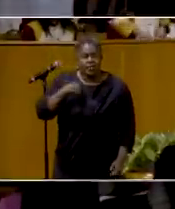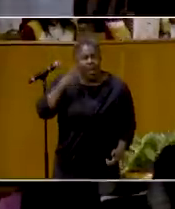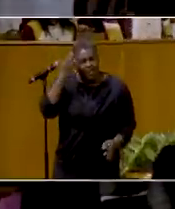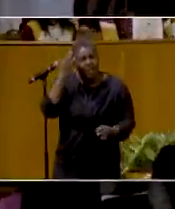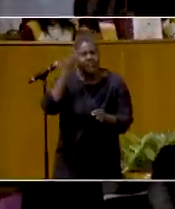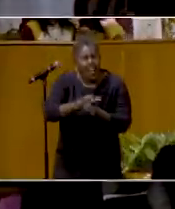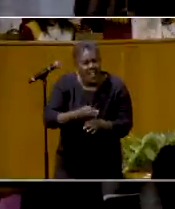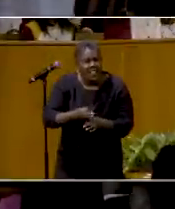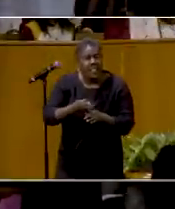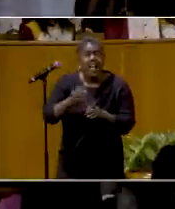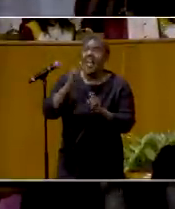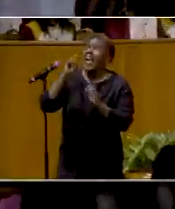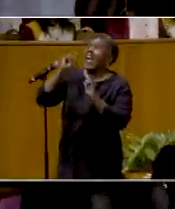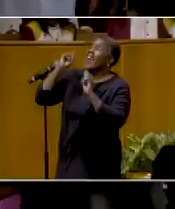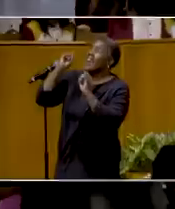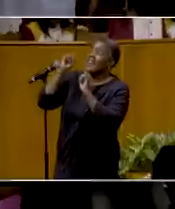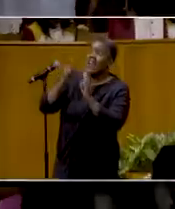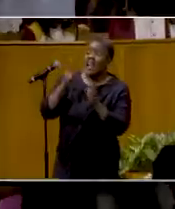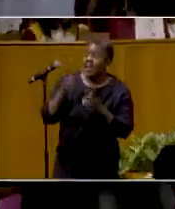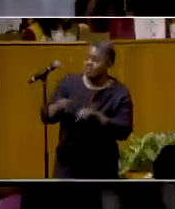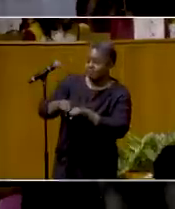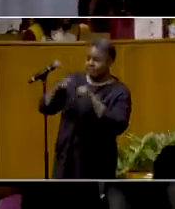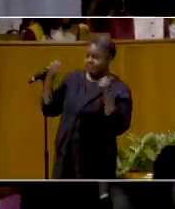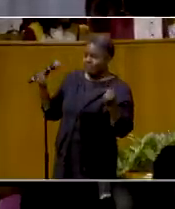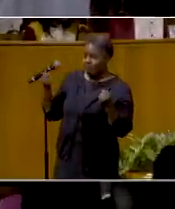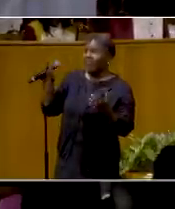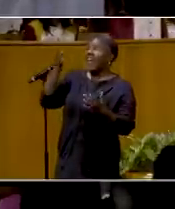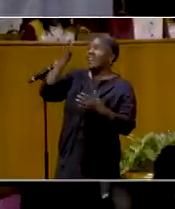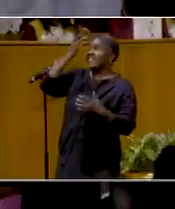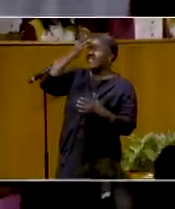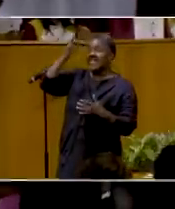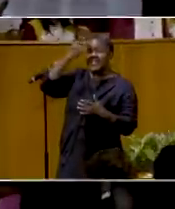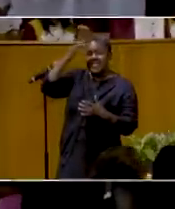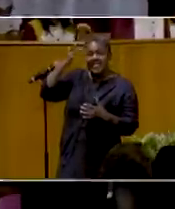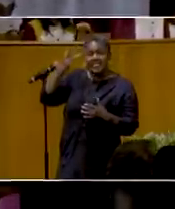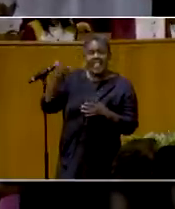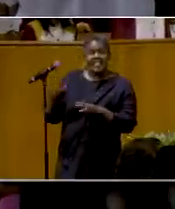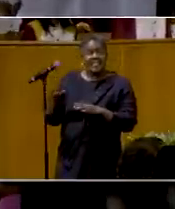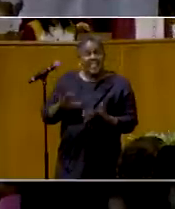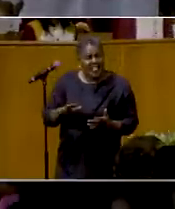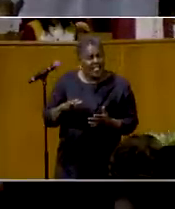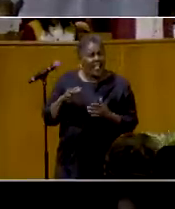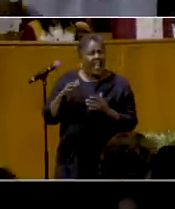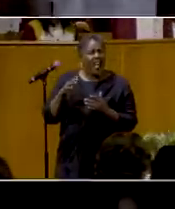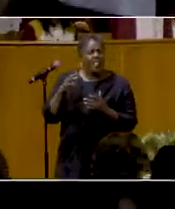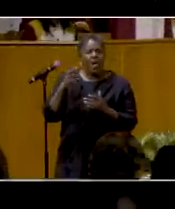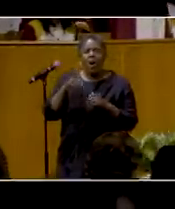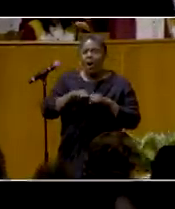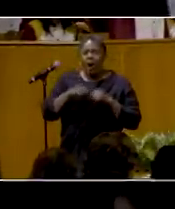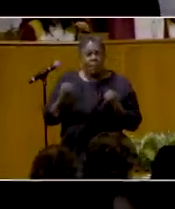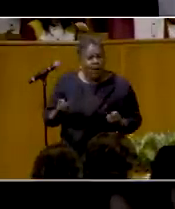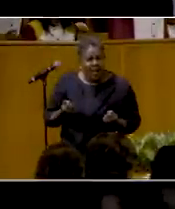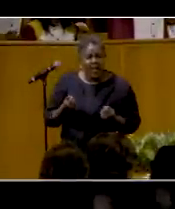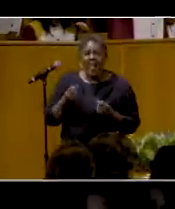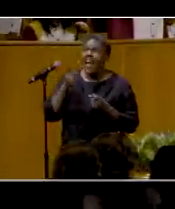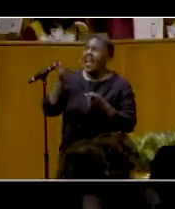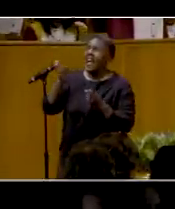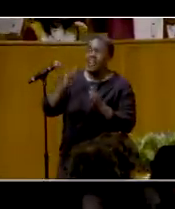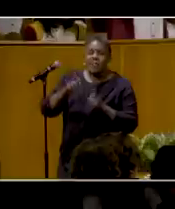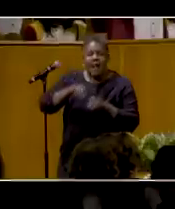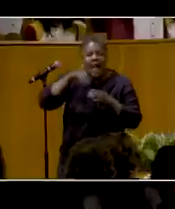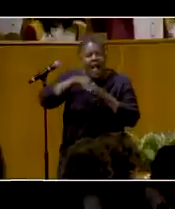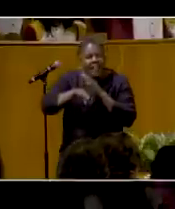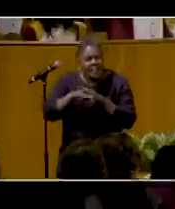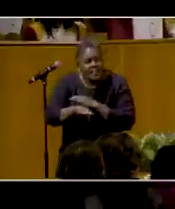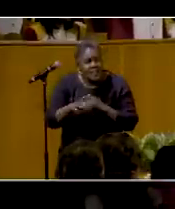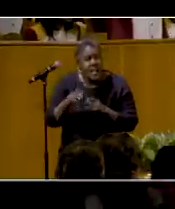to give him access to the sickness, access to the death, access to the heartbreak, access to the layoff.